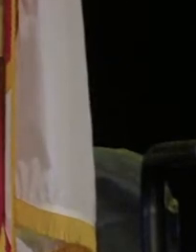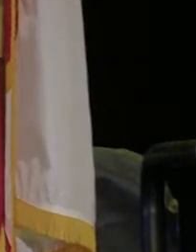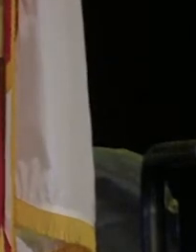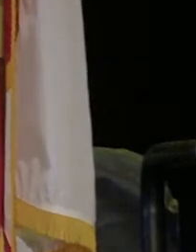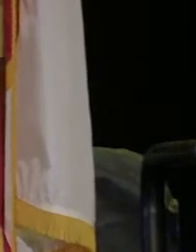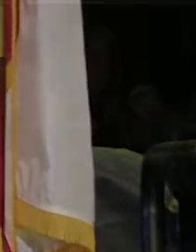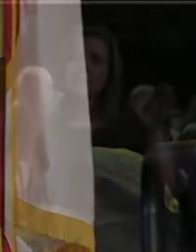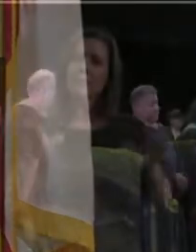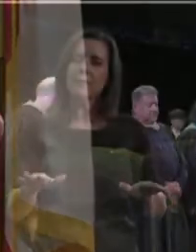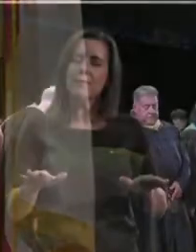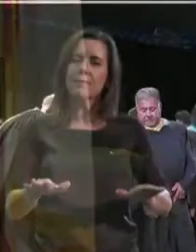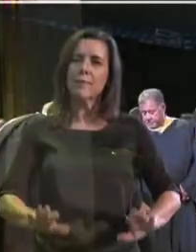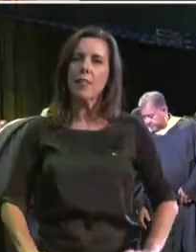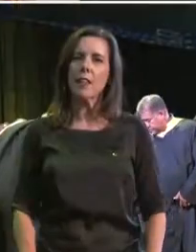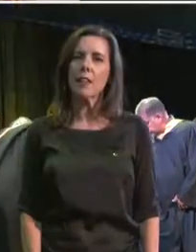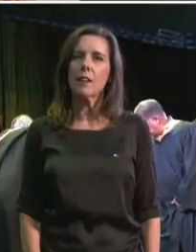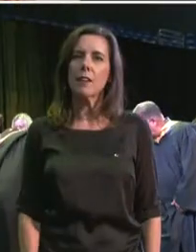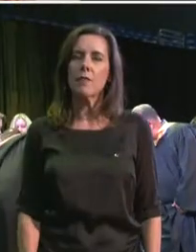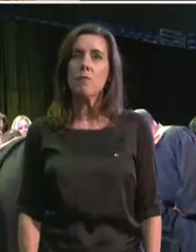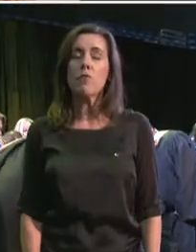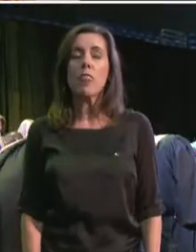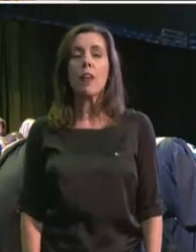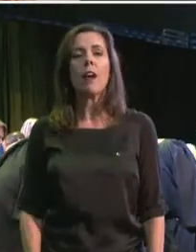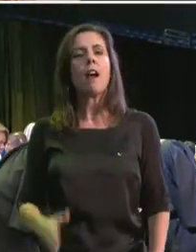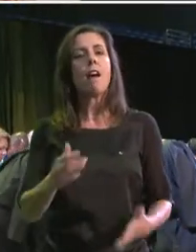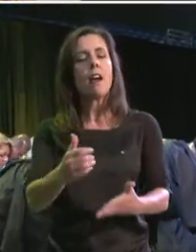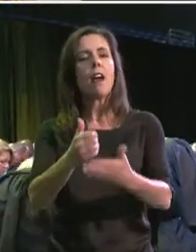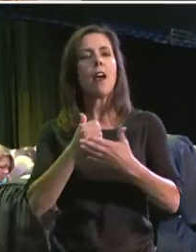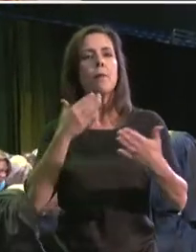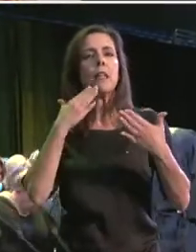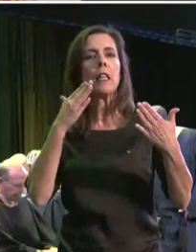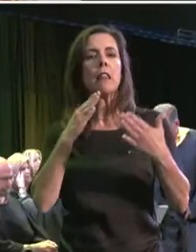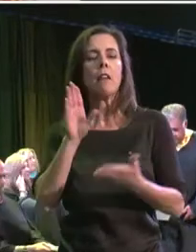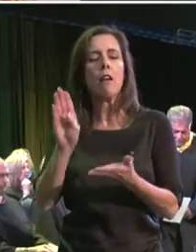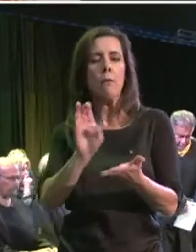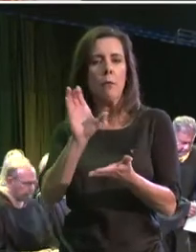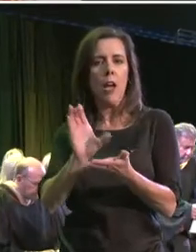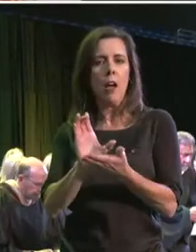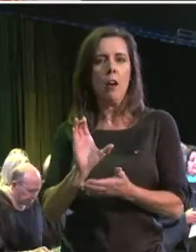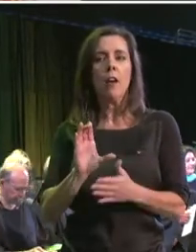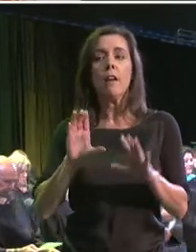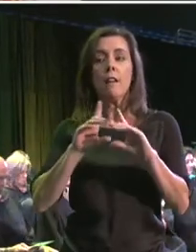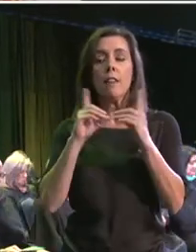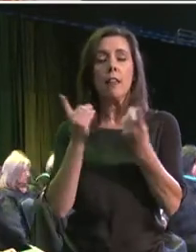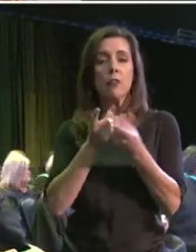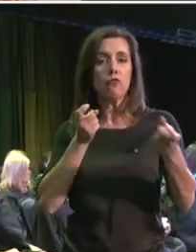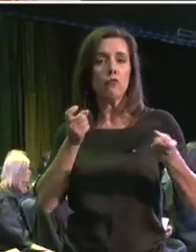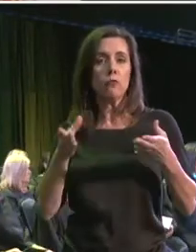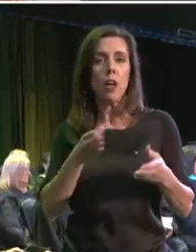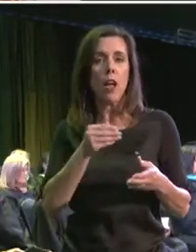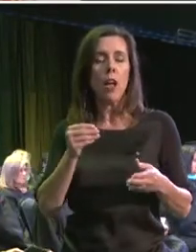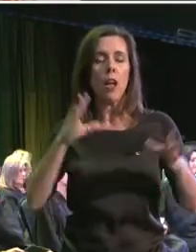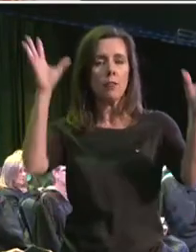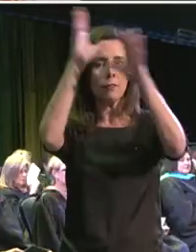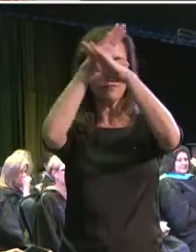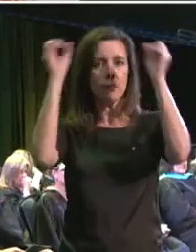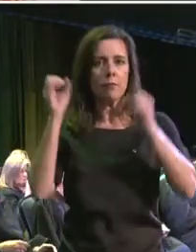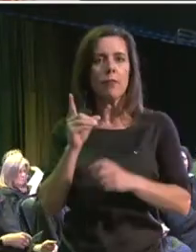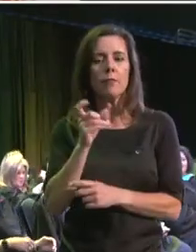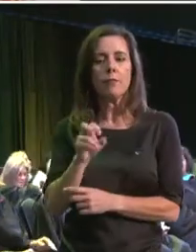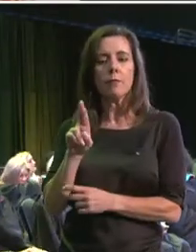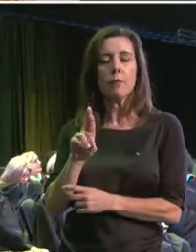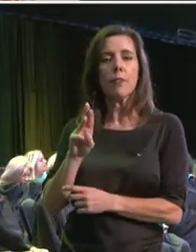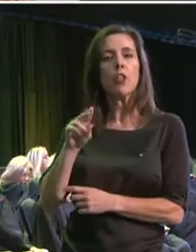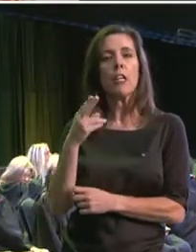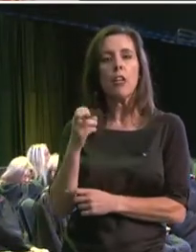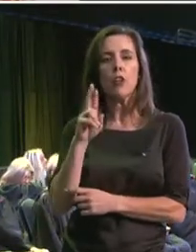Everyone, please be seated. Please help me thank the Berry Center, CFISD administrators, and Superintendent Dr. Mark Henry